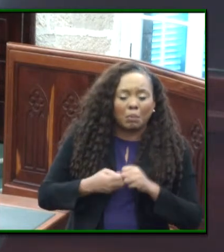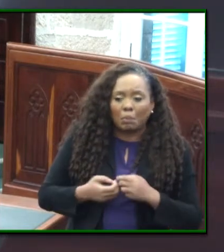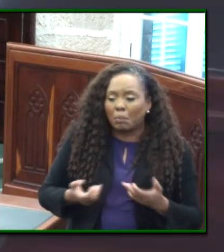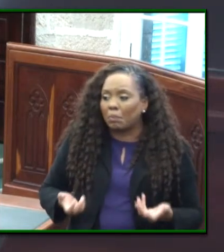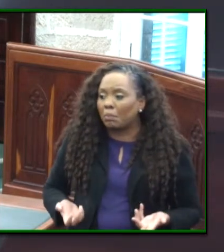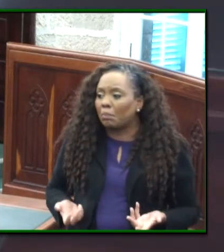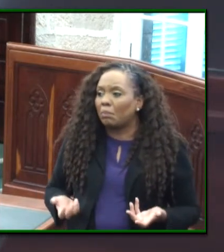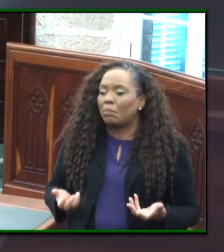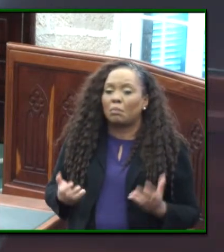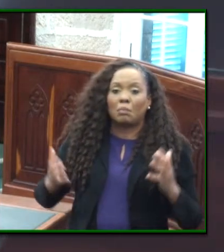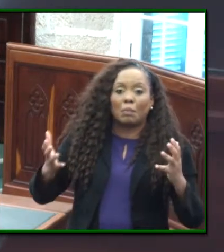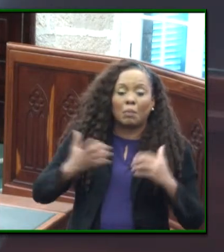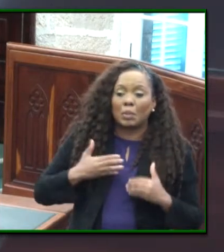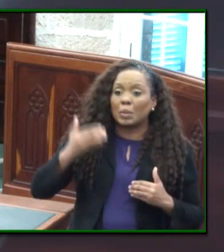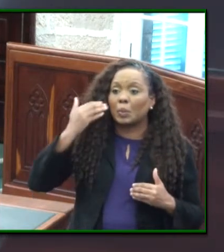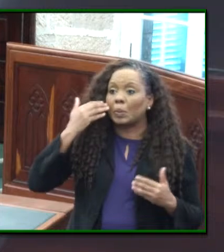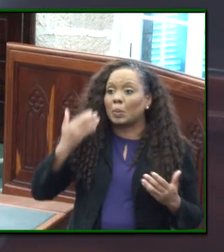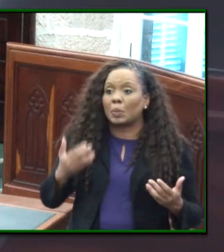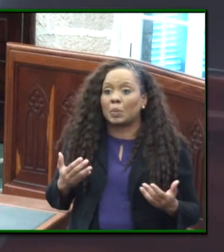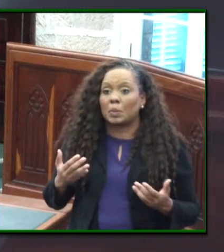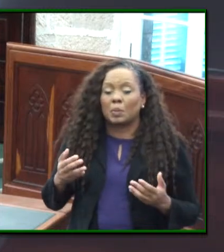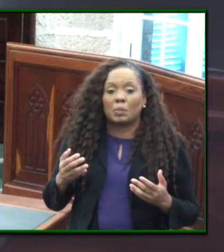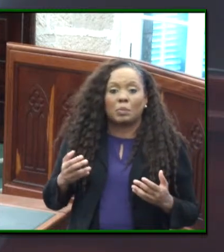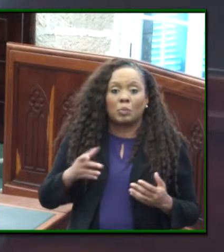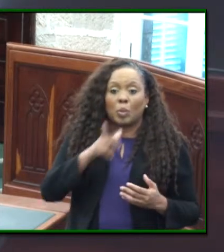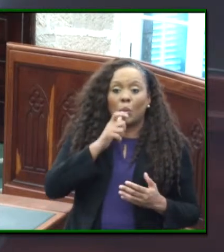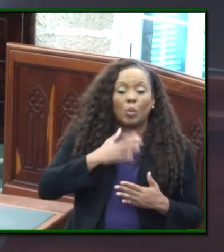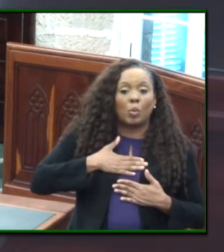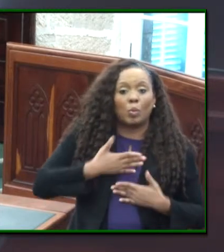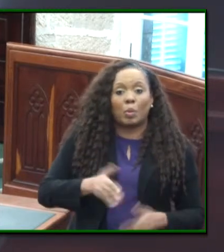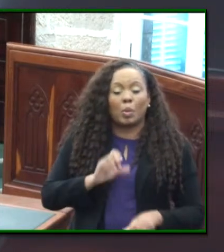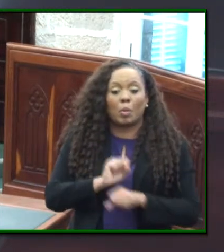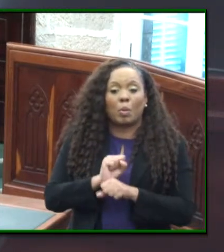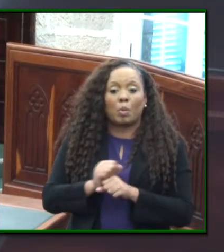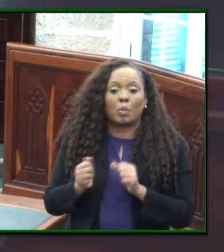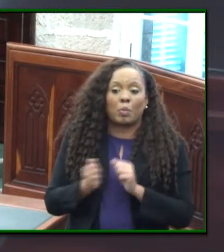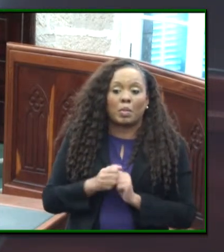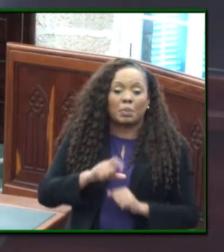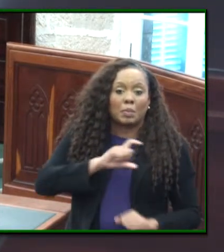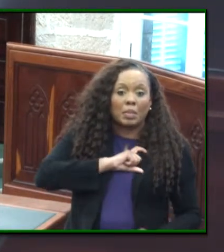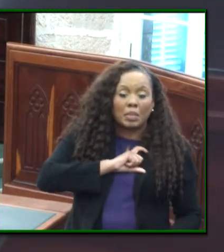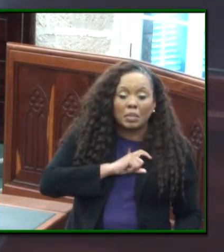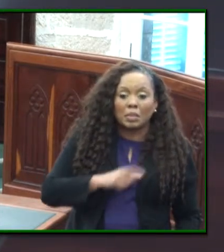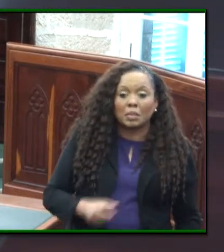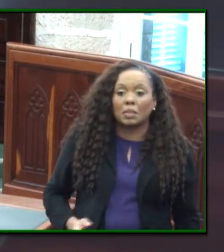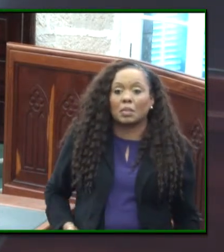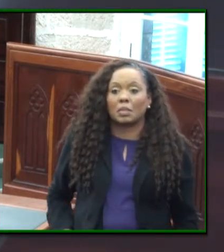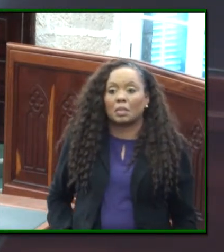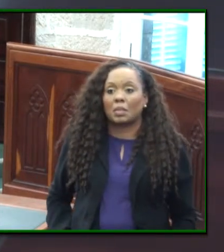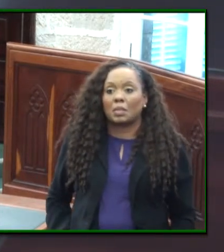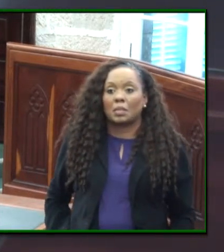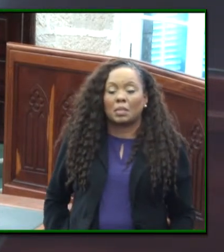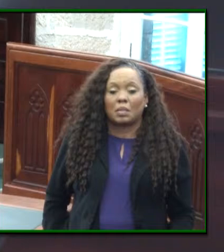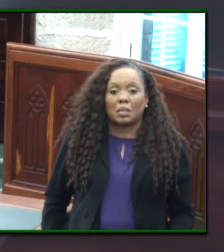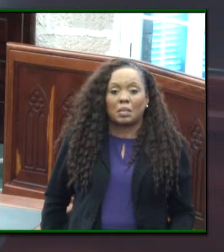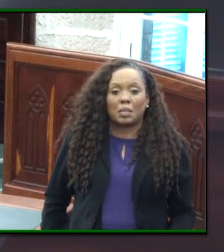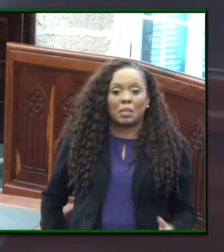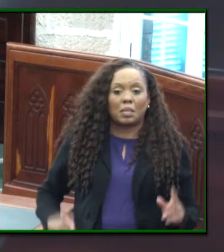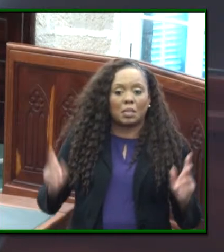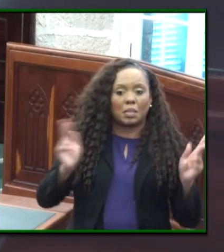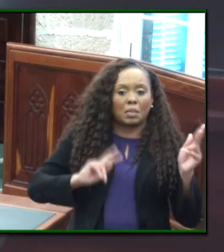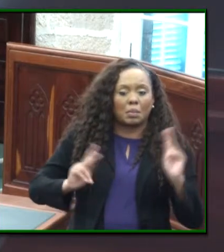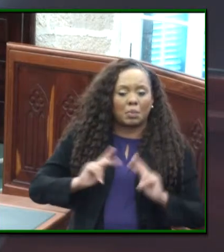to find out the persons who are willing to work with the police. And getting to know the persons who are likely to be